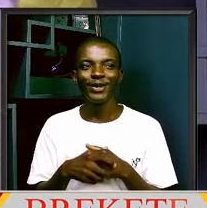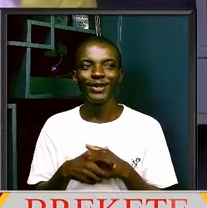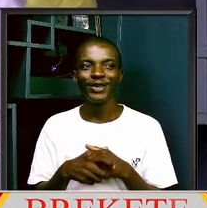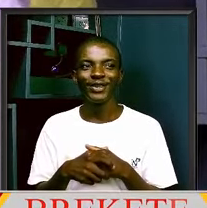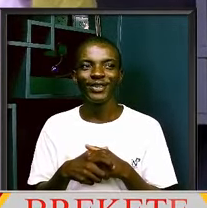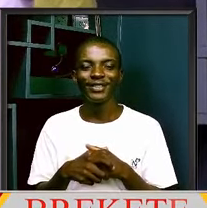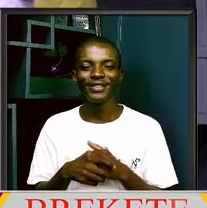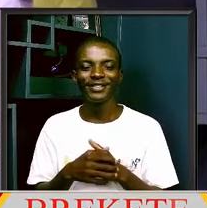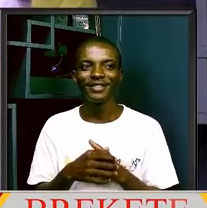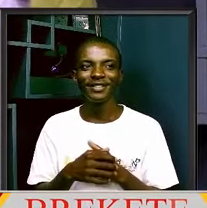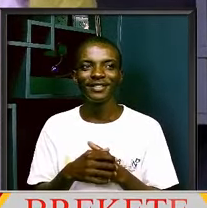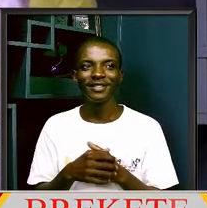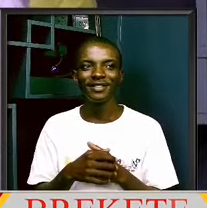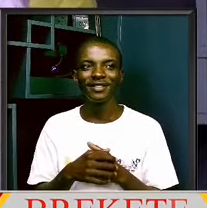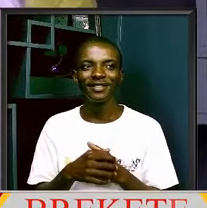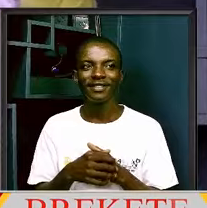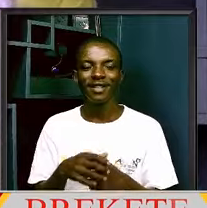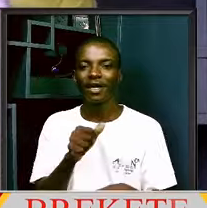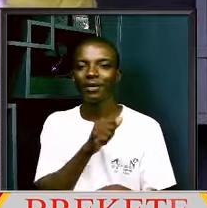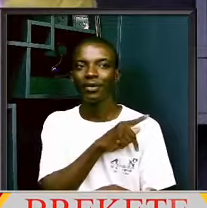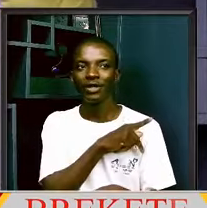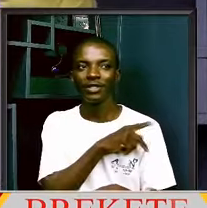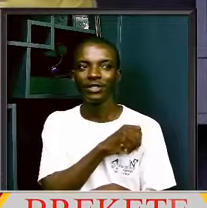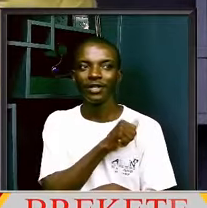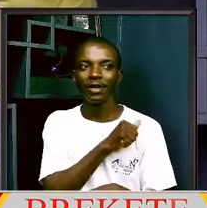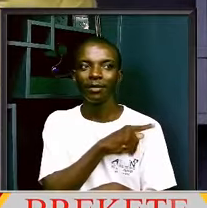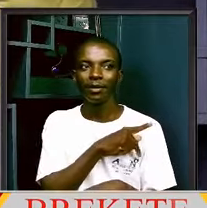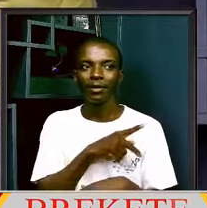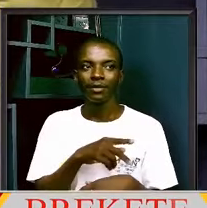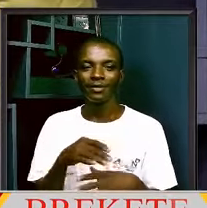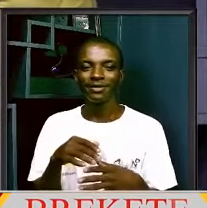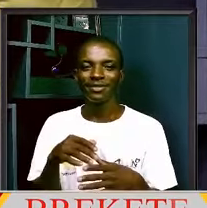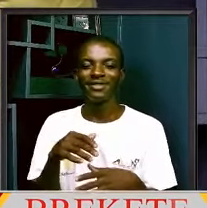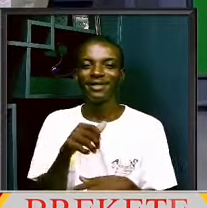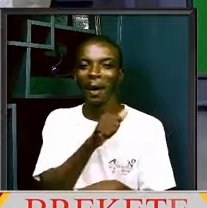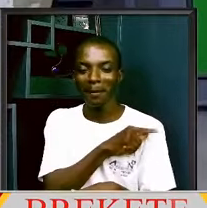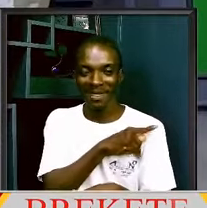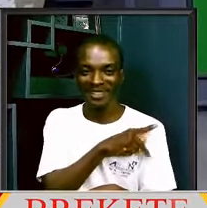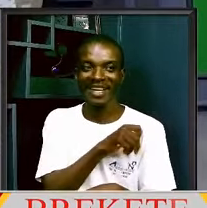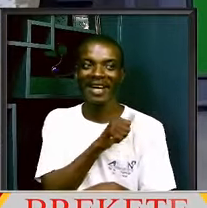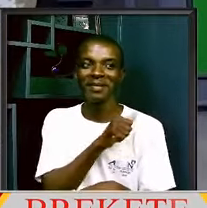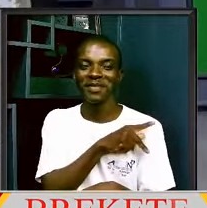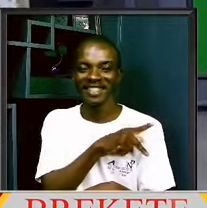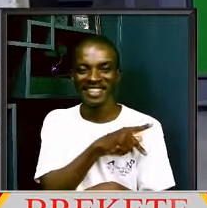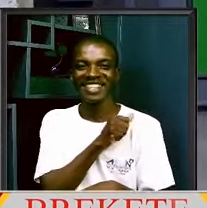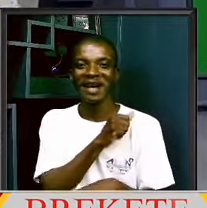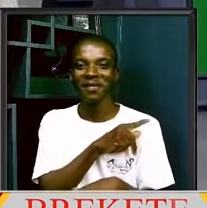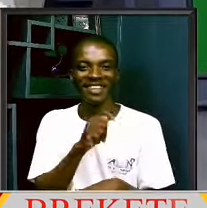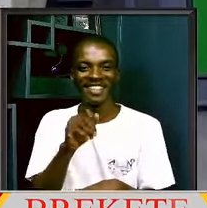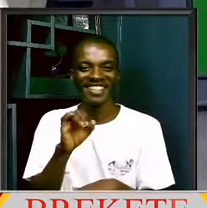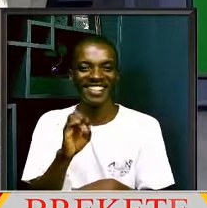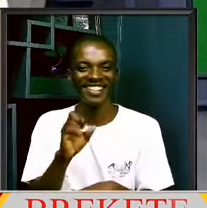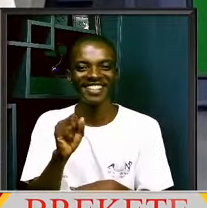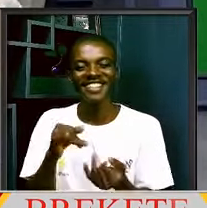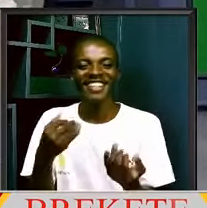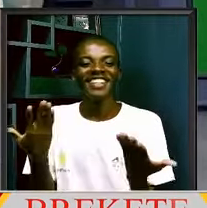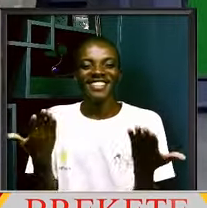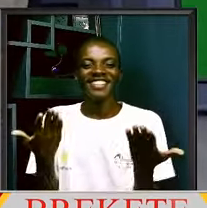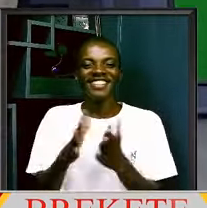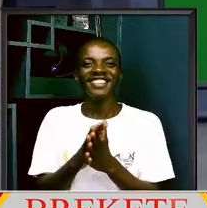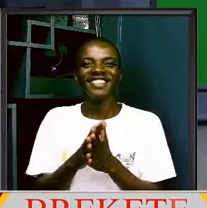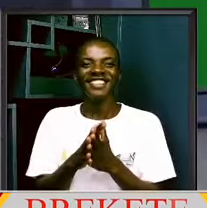lo lo lo. Appreciate, appreciates, and appreciates.